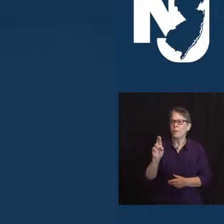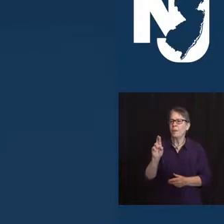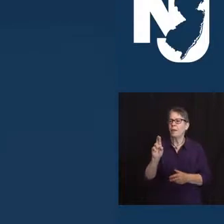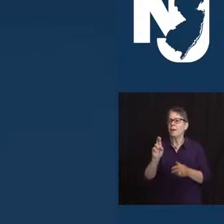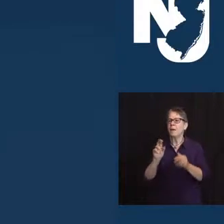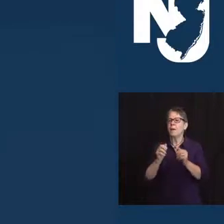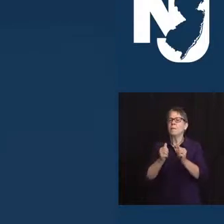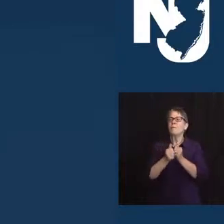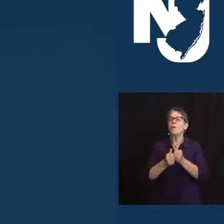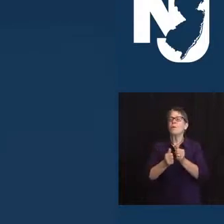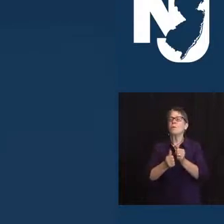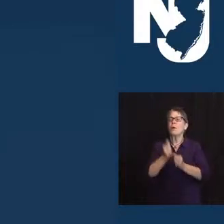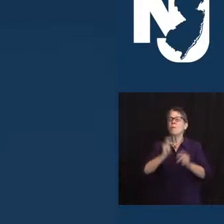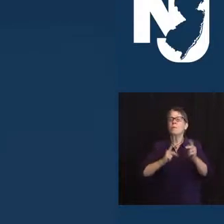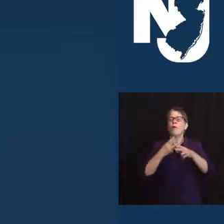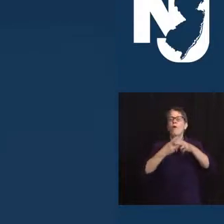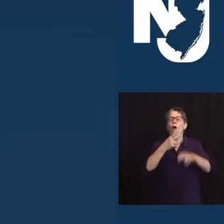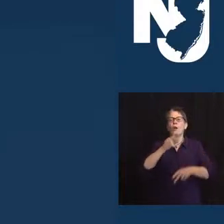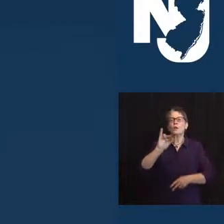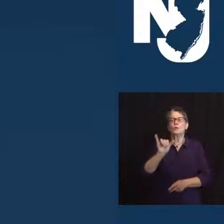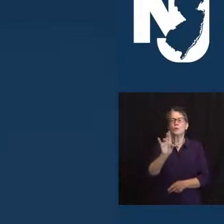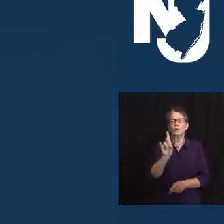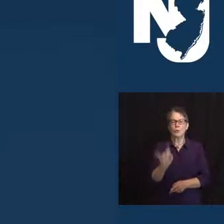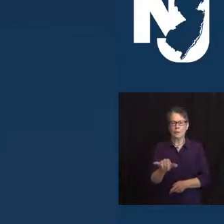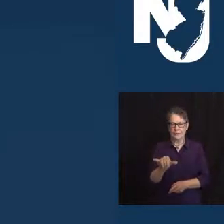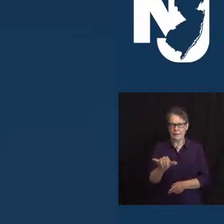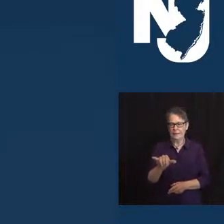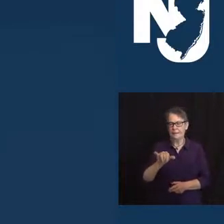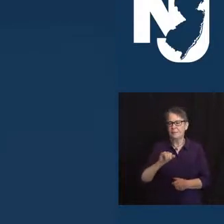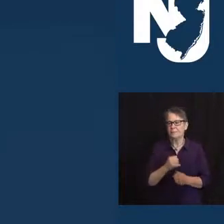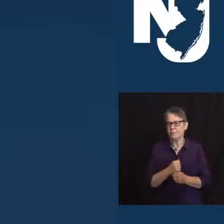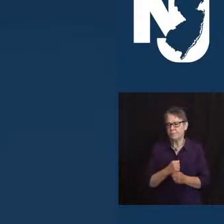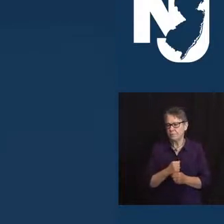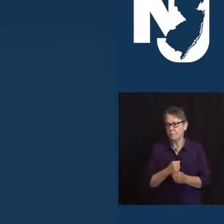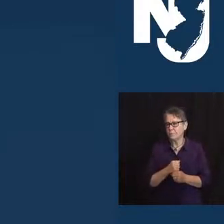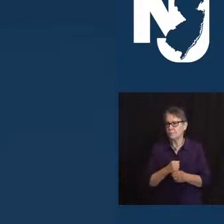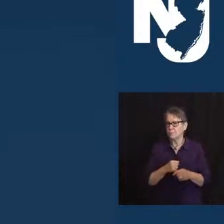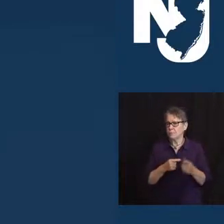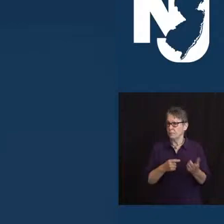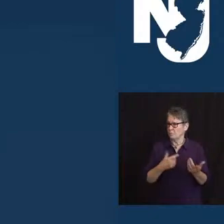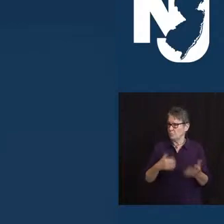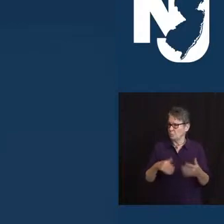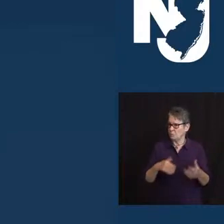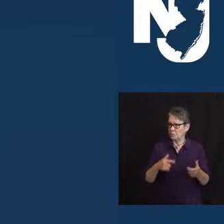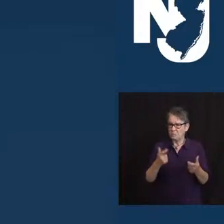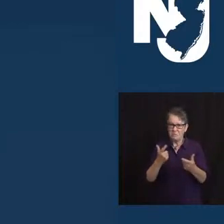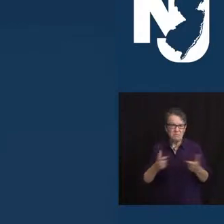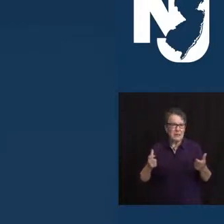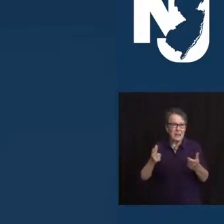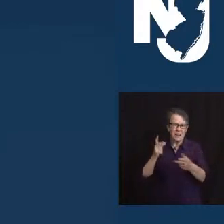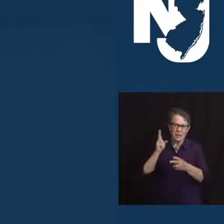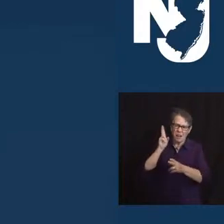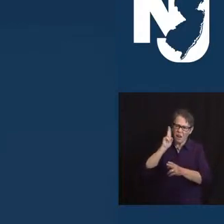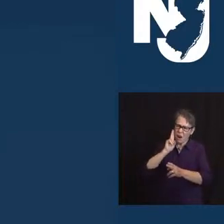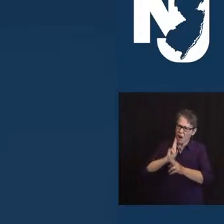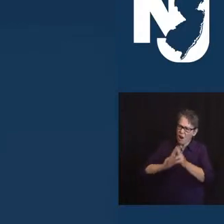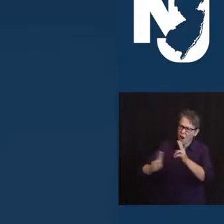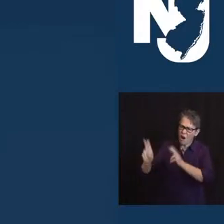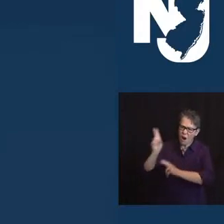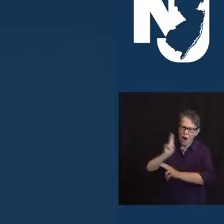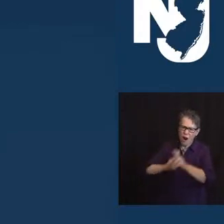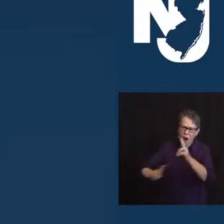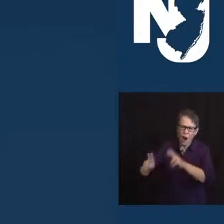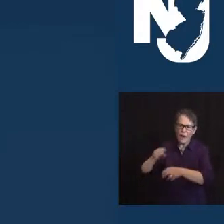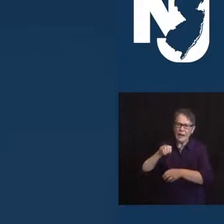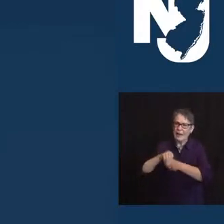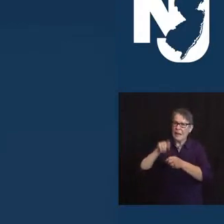Judy. She was a pioneering educator and a giant in Montclair and the surrounding communities. We